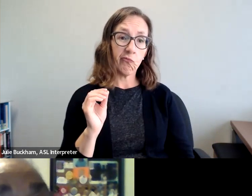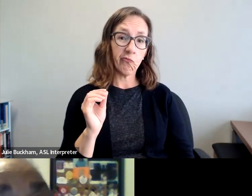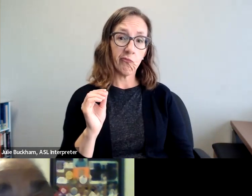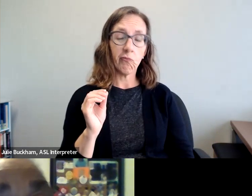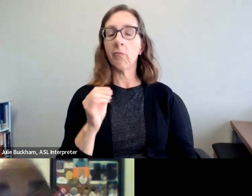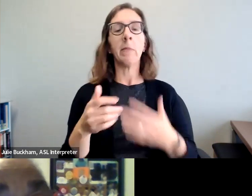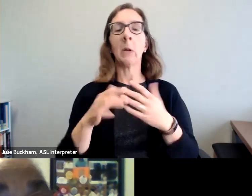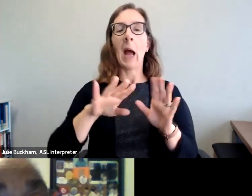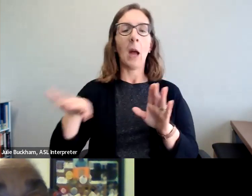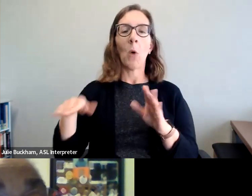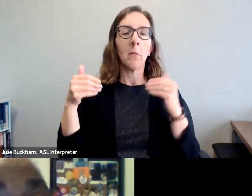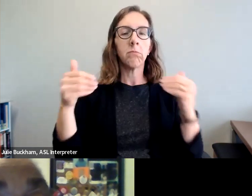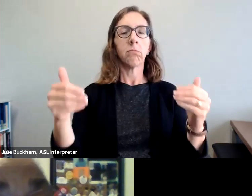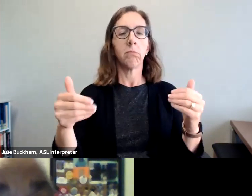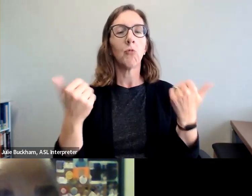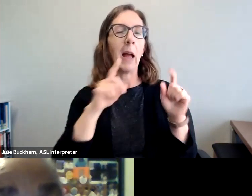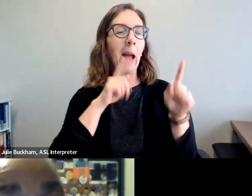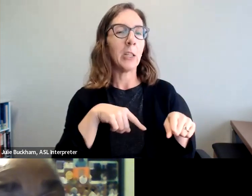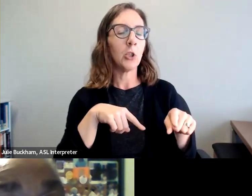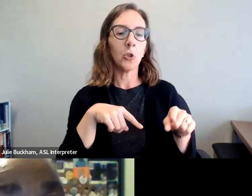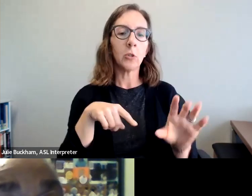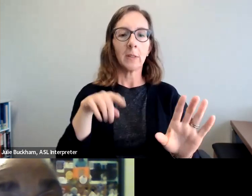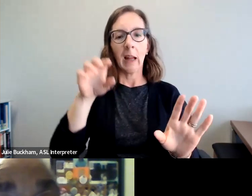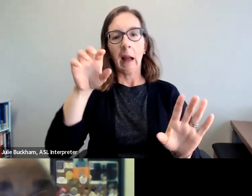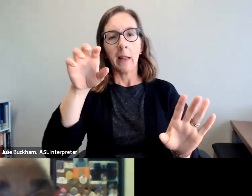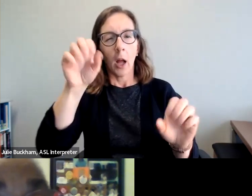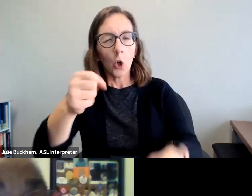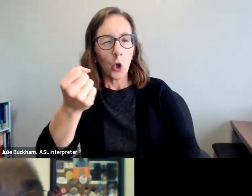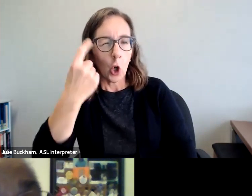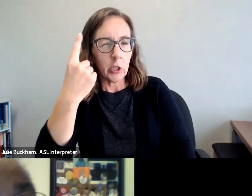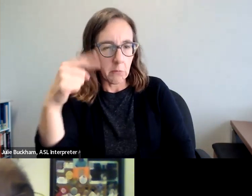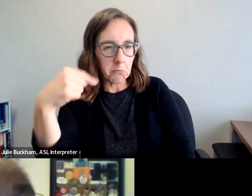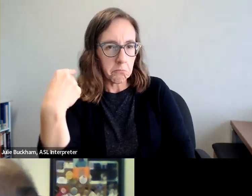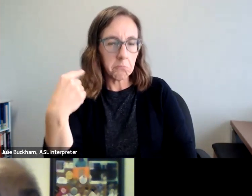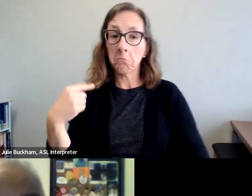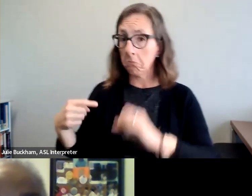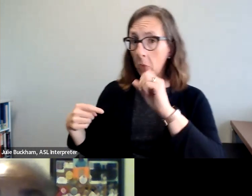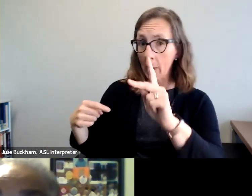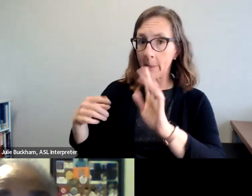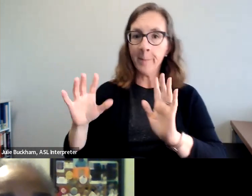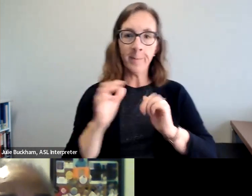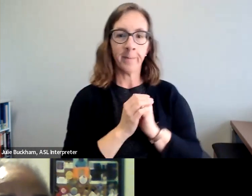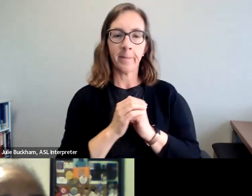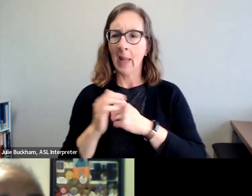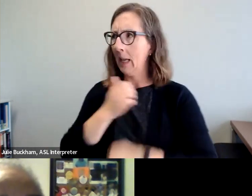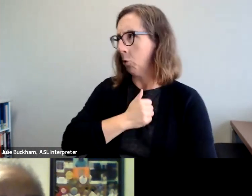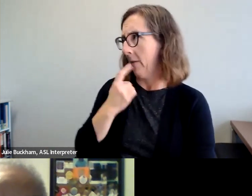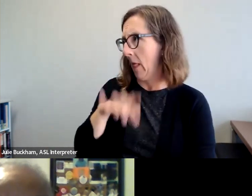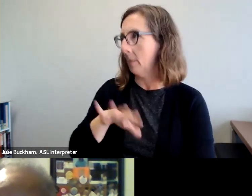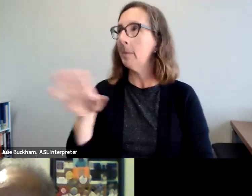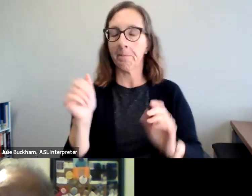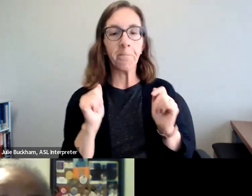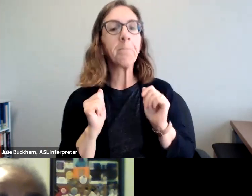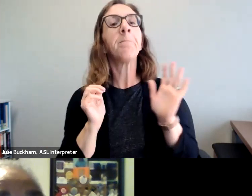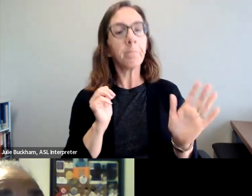But let me go on and answer your question because I can understand, okay? Okay. Okay. I'm so sorry about